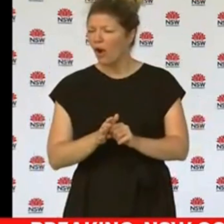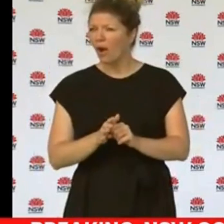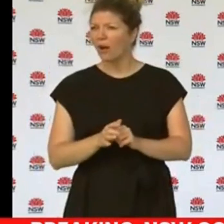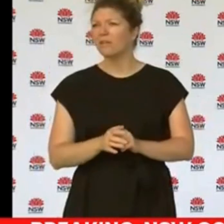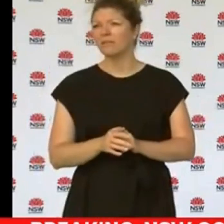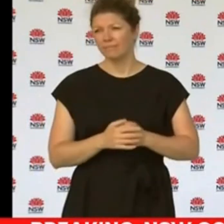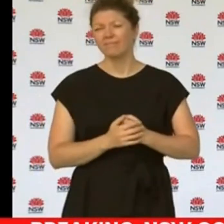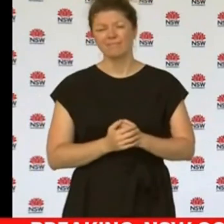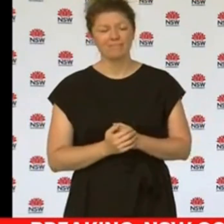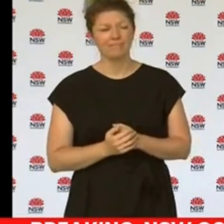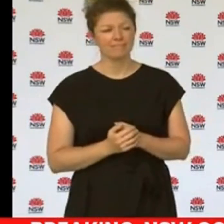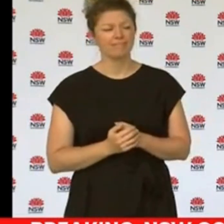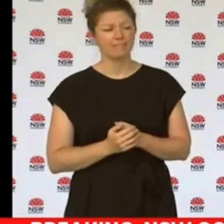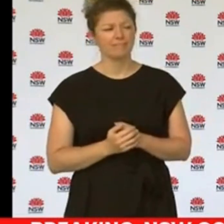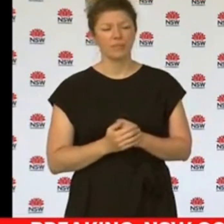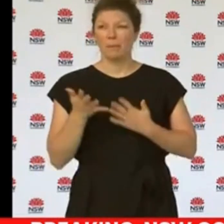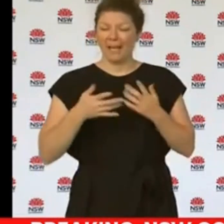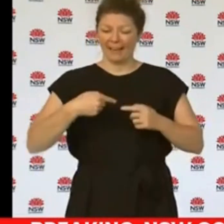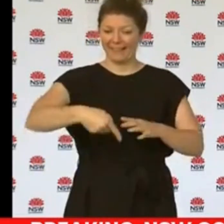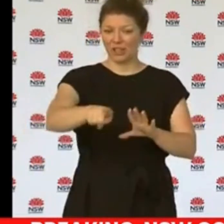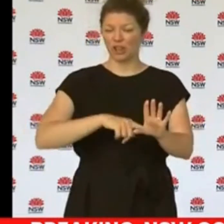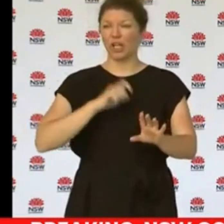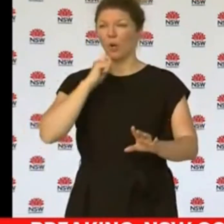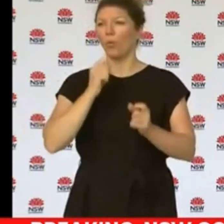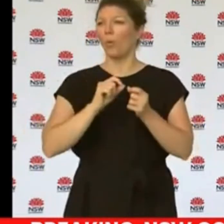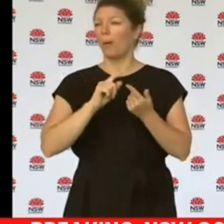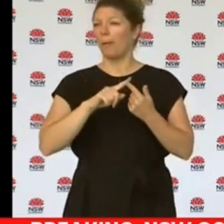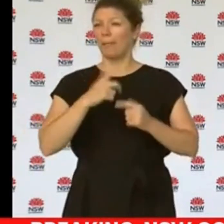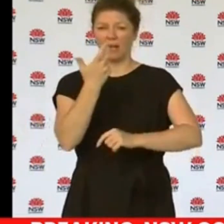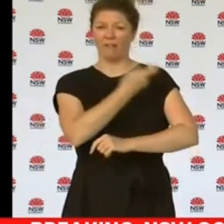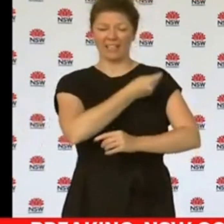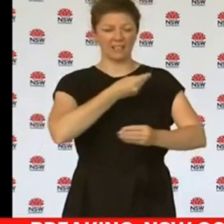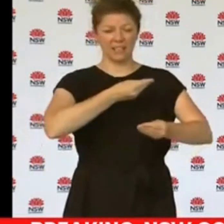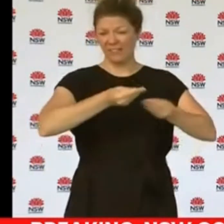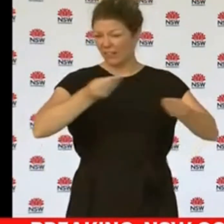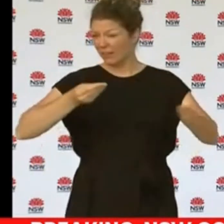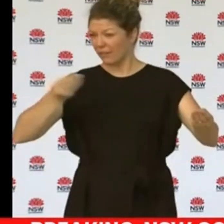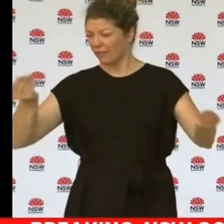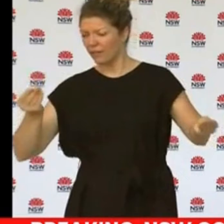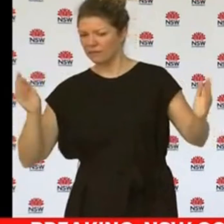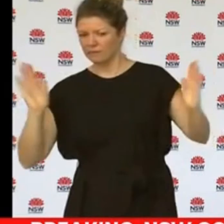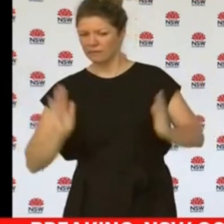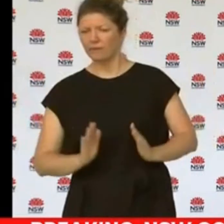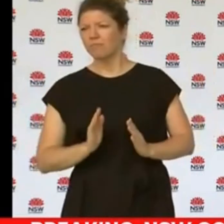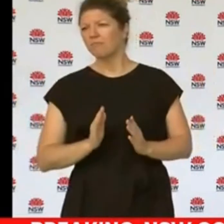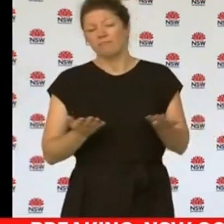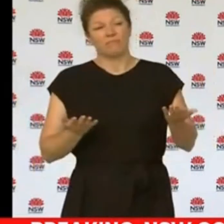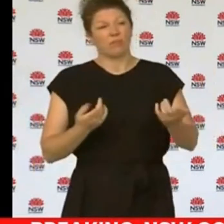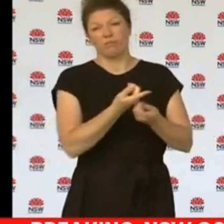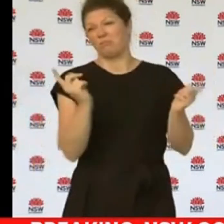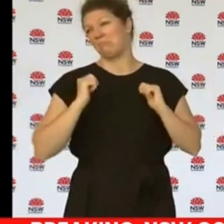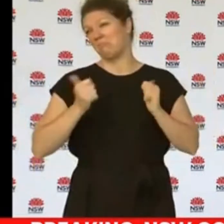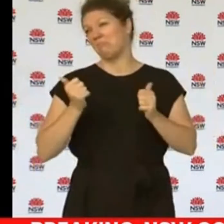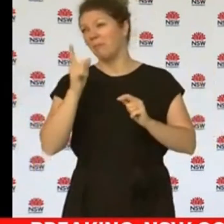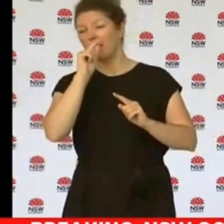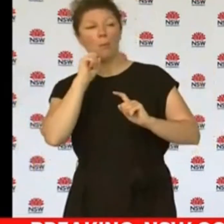when we actually have high vaccine, progressively throughout the year, high vaccine coverage, which we know because Australians come out